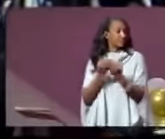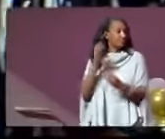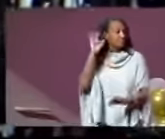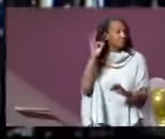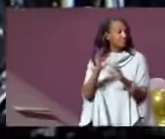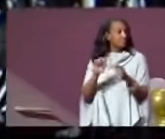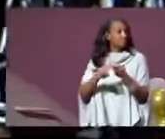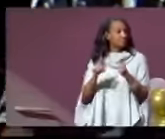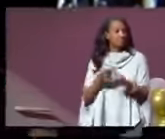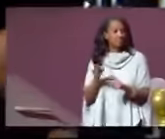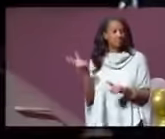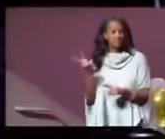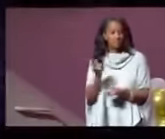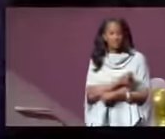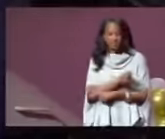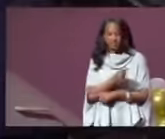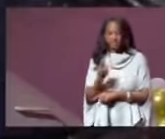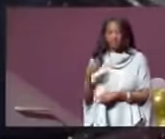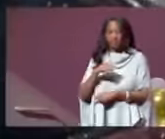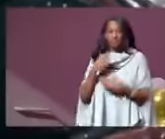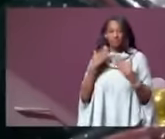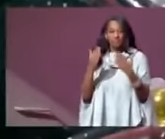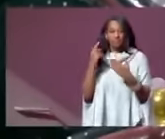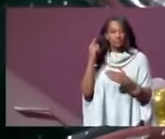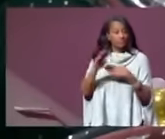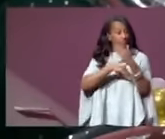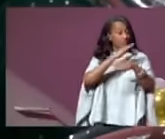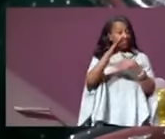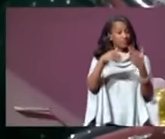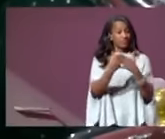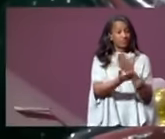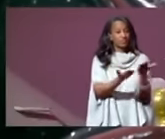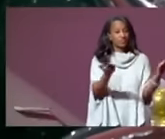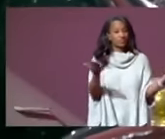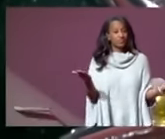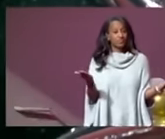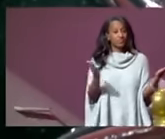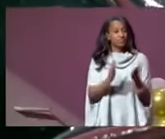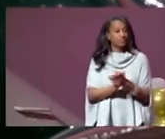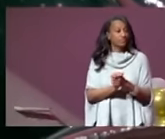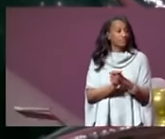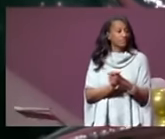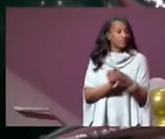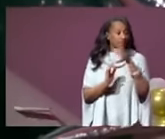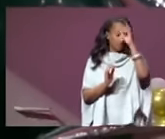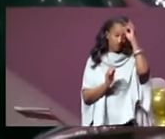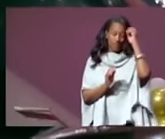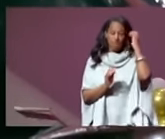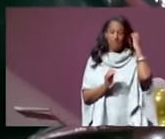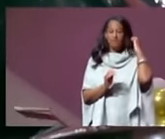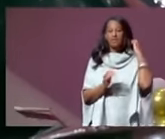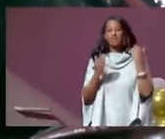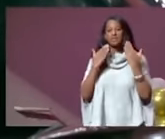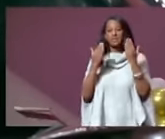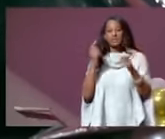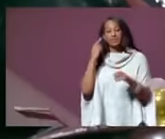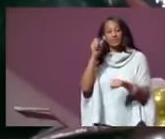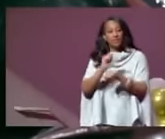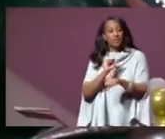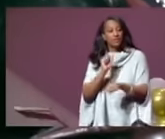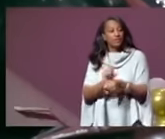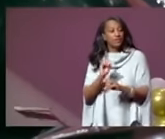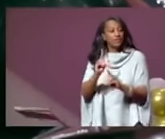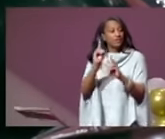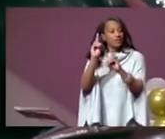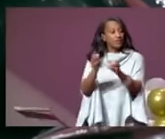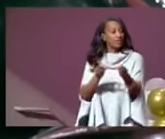are indeed grateful for you, each of our new members, as well as the work of our discipleship ministry for making it happen. Now, you already know